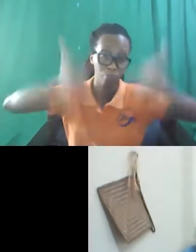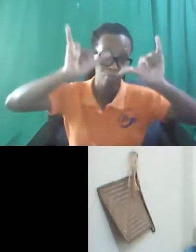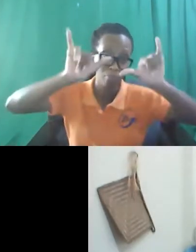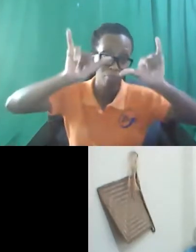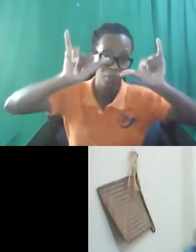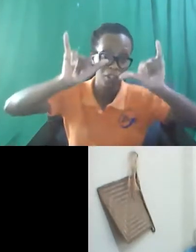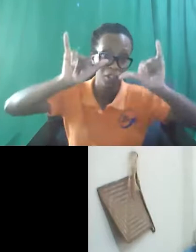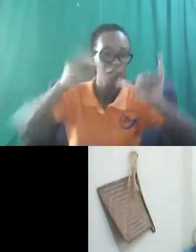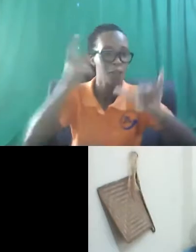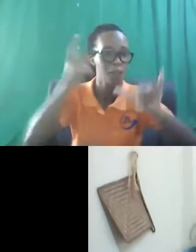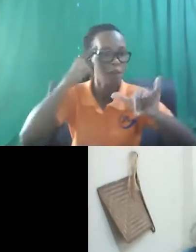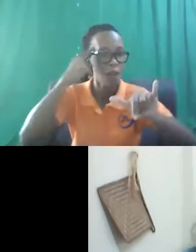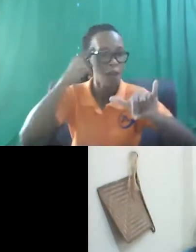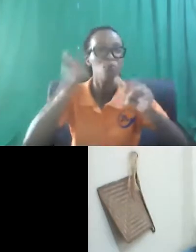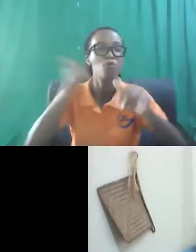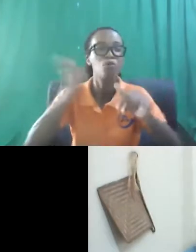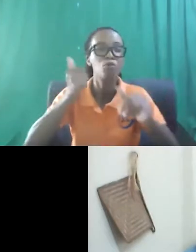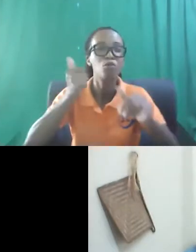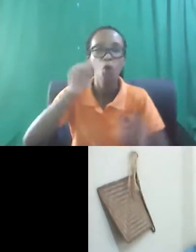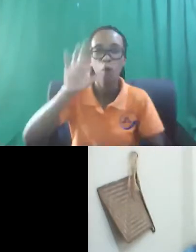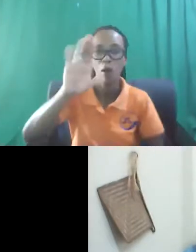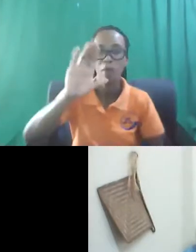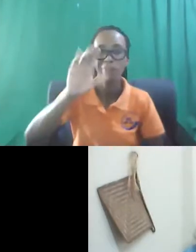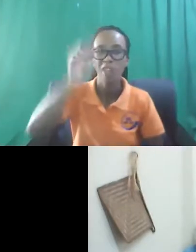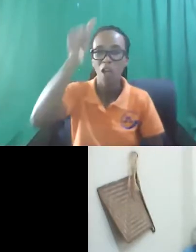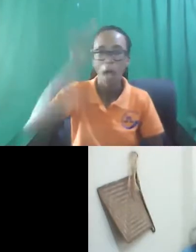been turned on years ago, it hasn't turned on. So